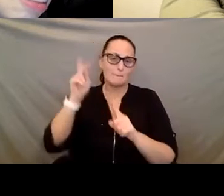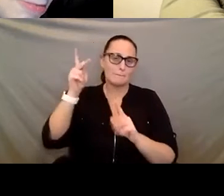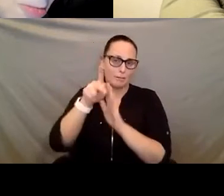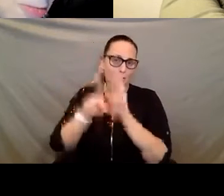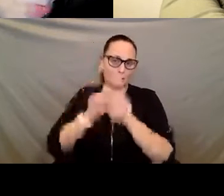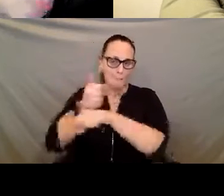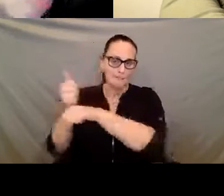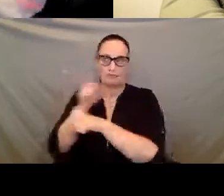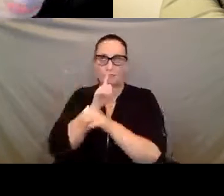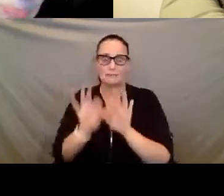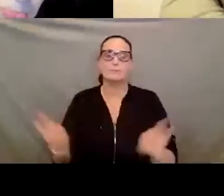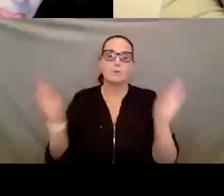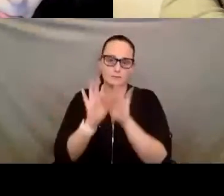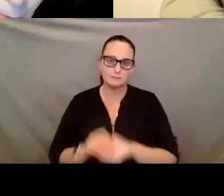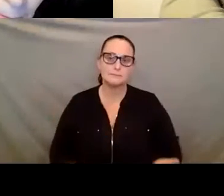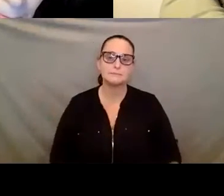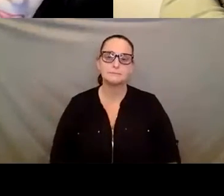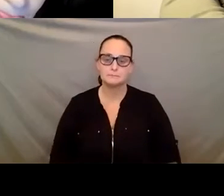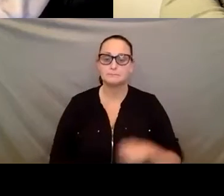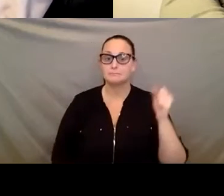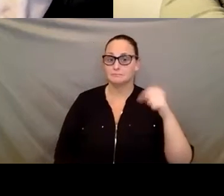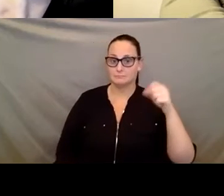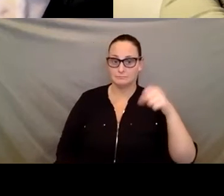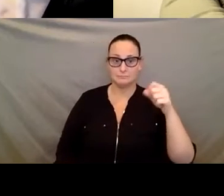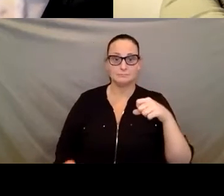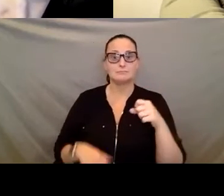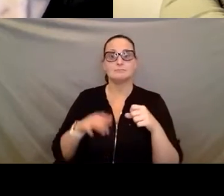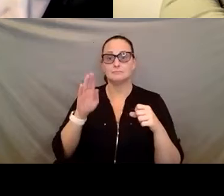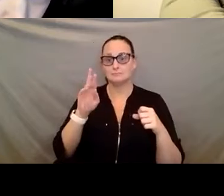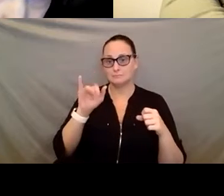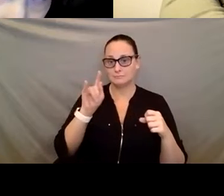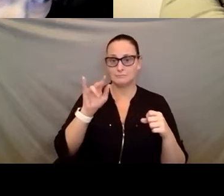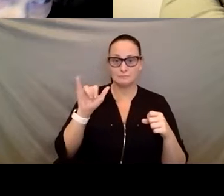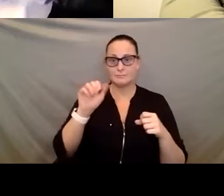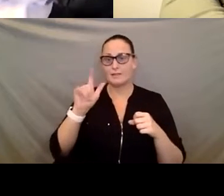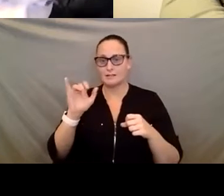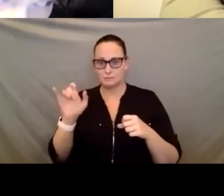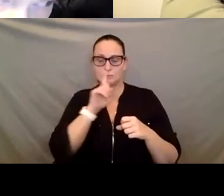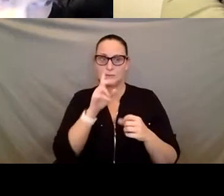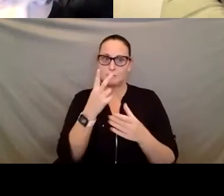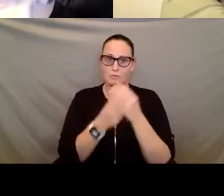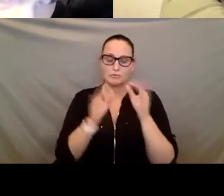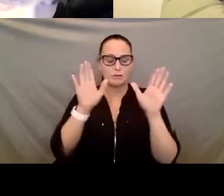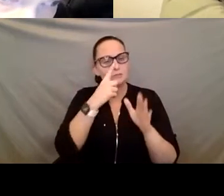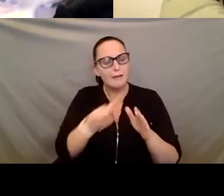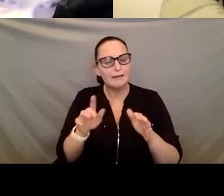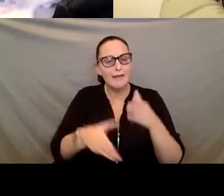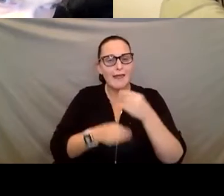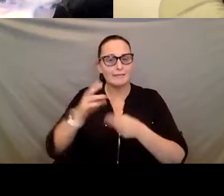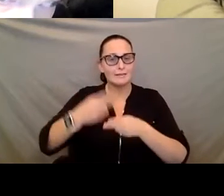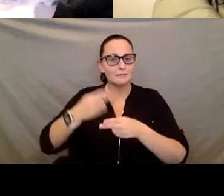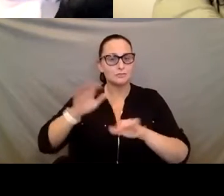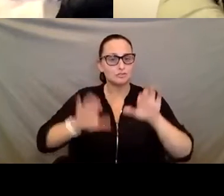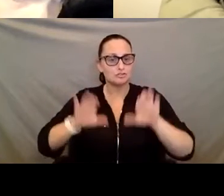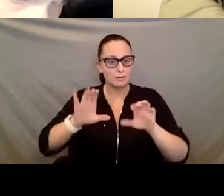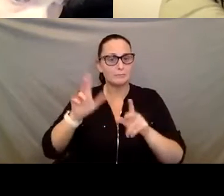super important. Yes, that absolutely. Brittany and Alice are both really great. Would you mind, Jennifer, putting their names in the chat real quick,